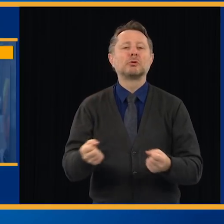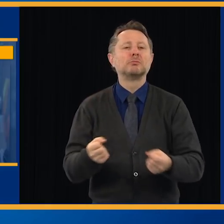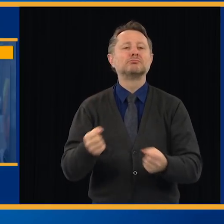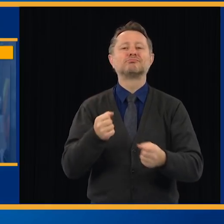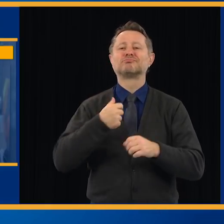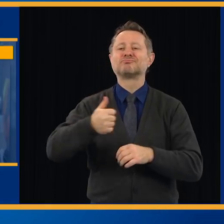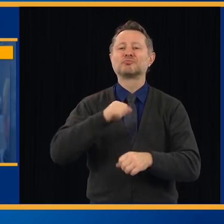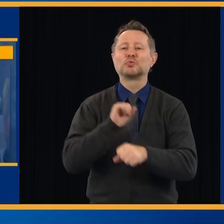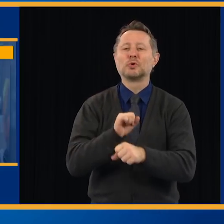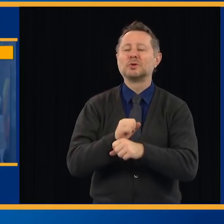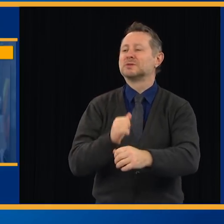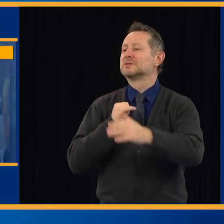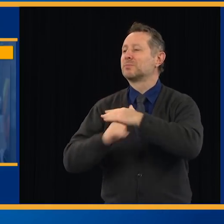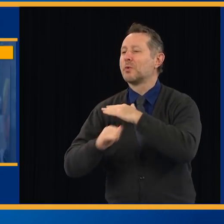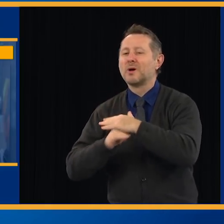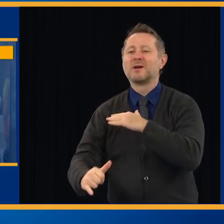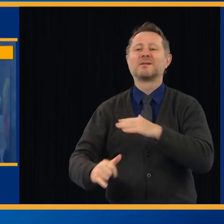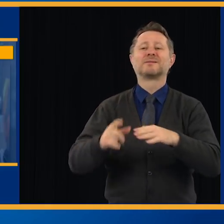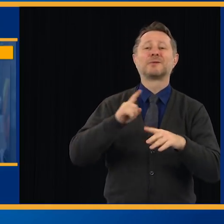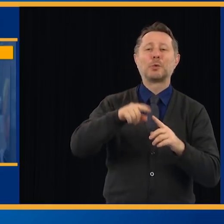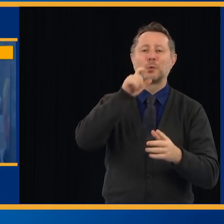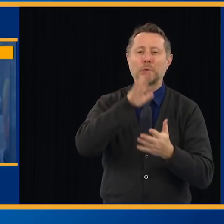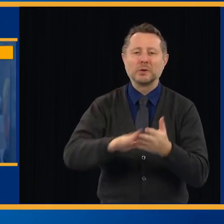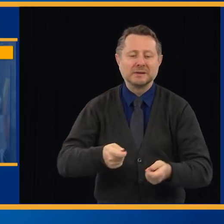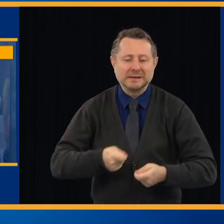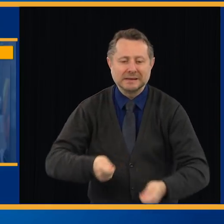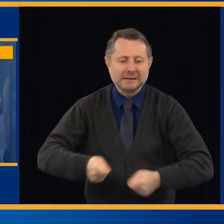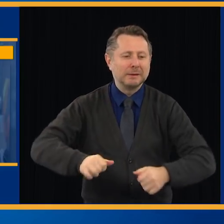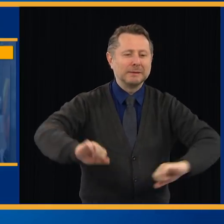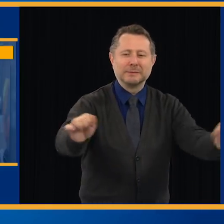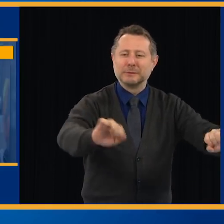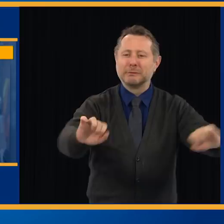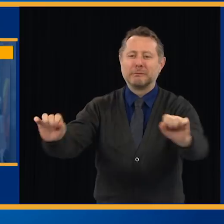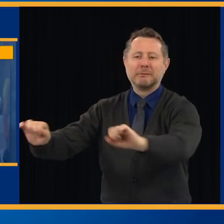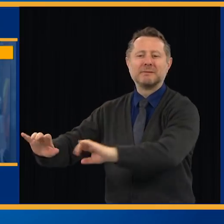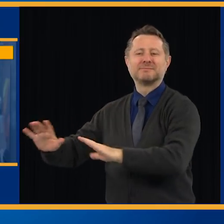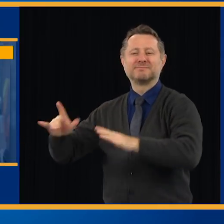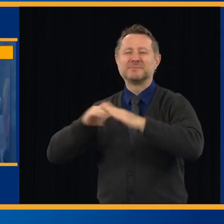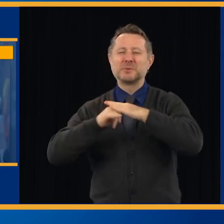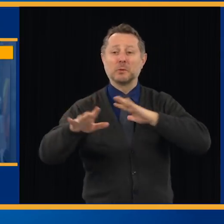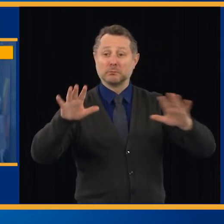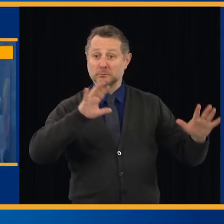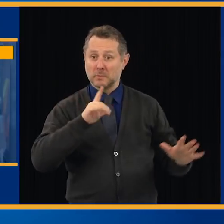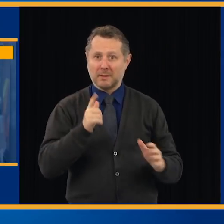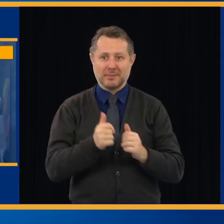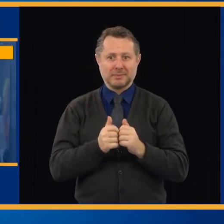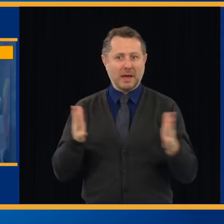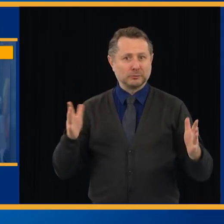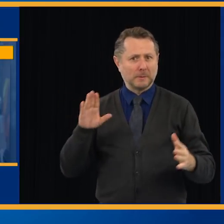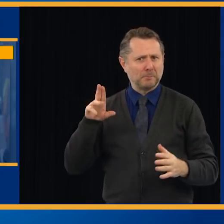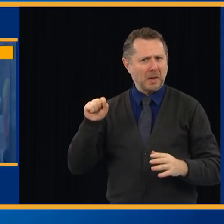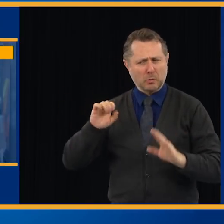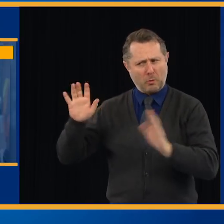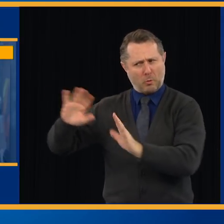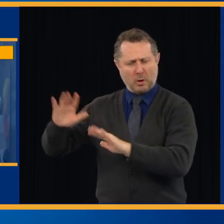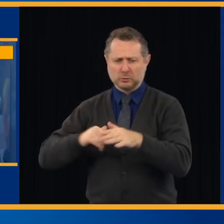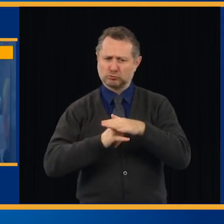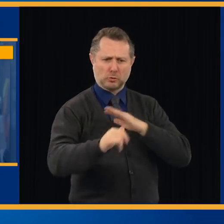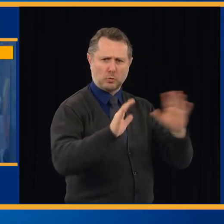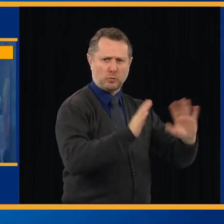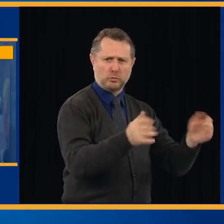buses and the subways. Without those buses and subways, the essential workers couldn't get to